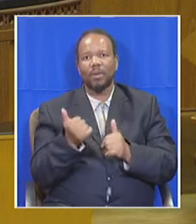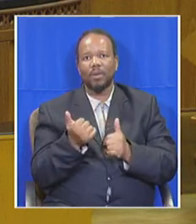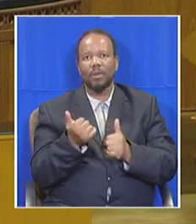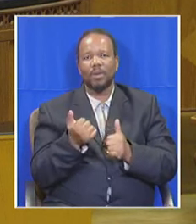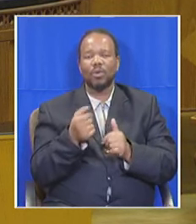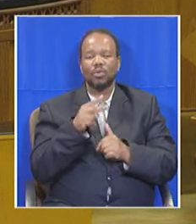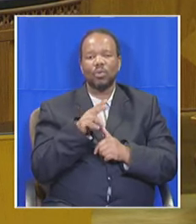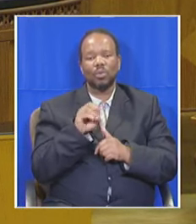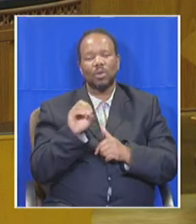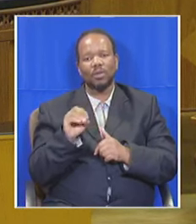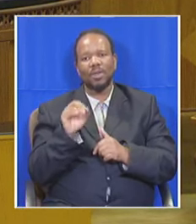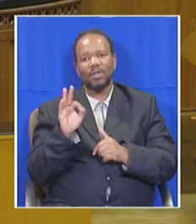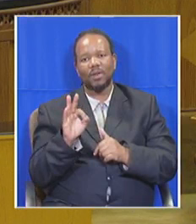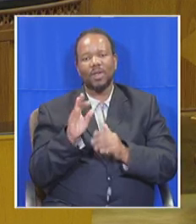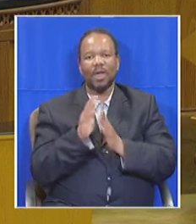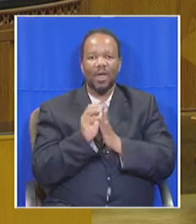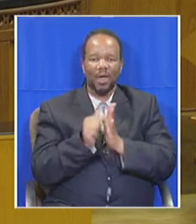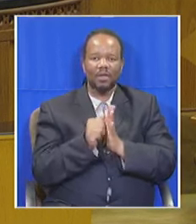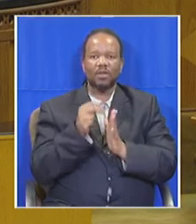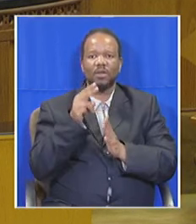2003, Act Number 41 of 2003.